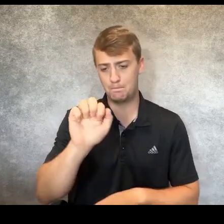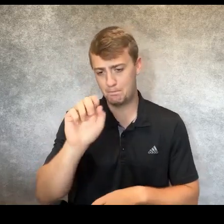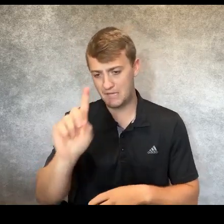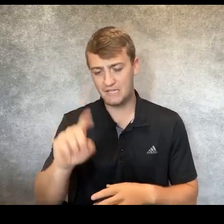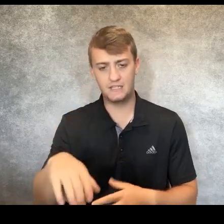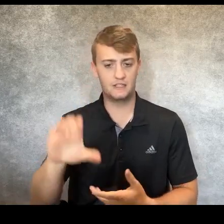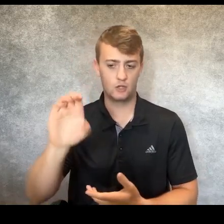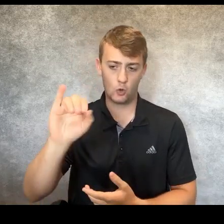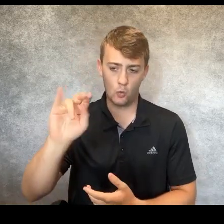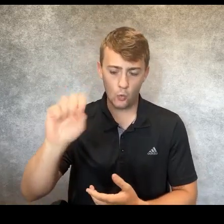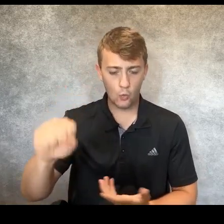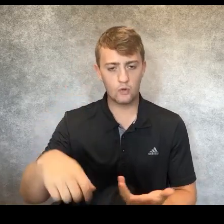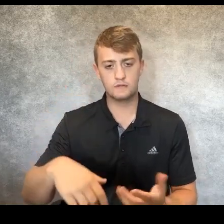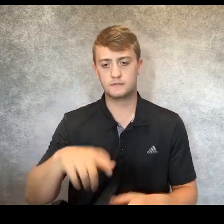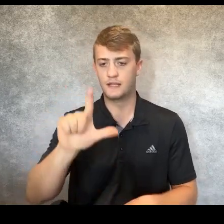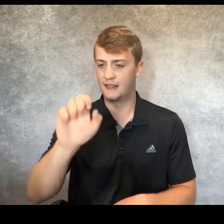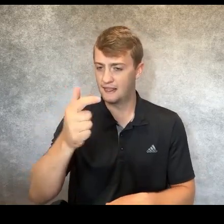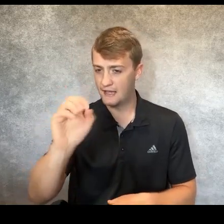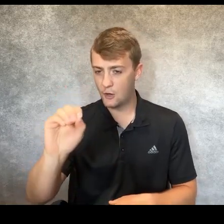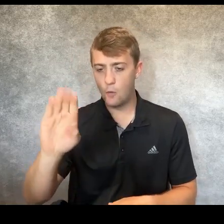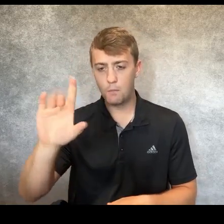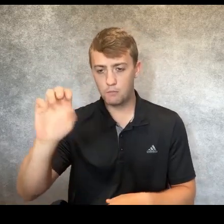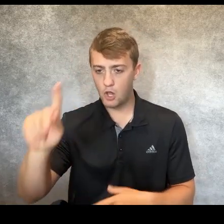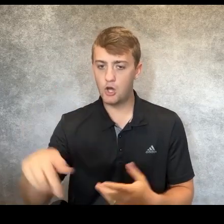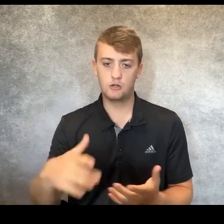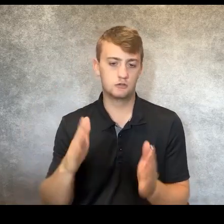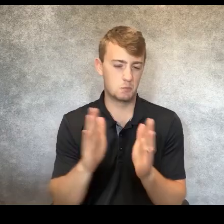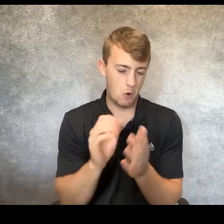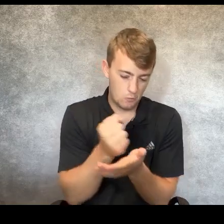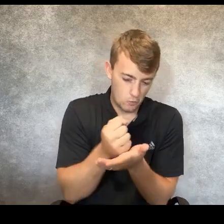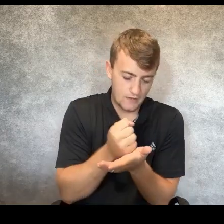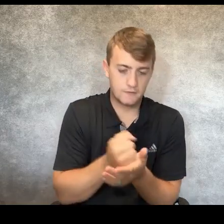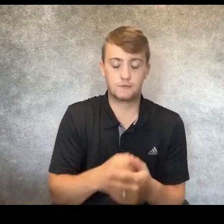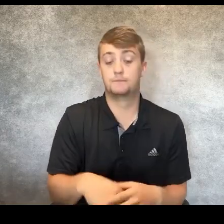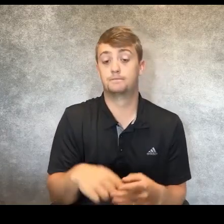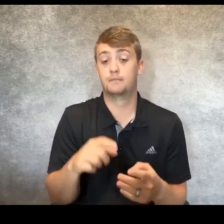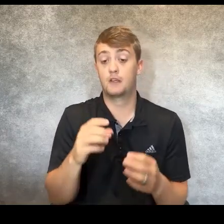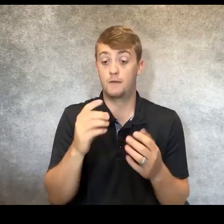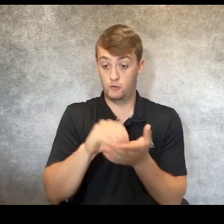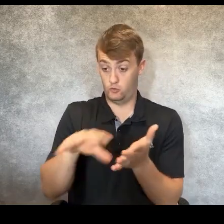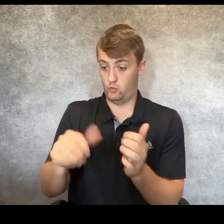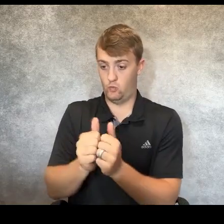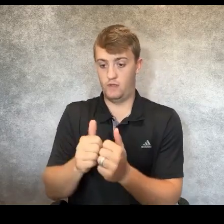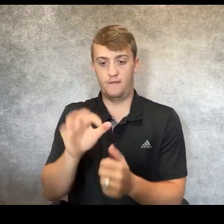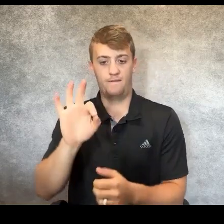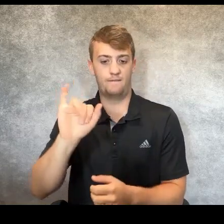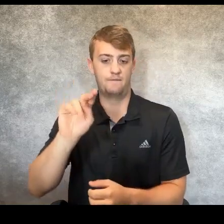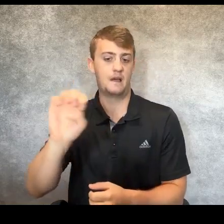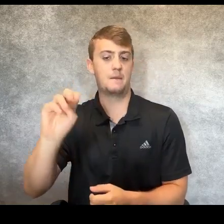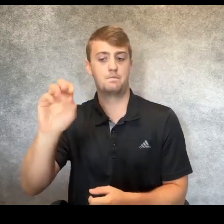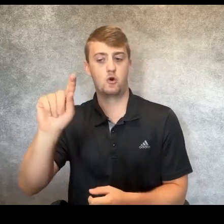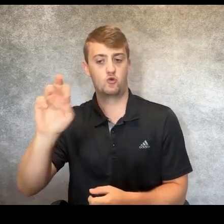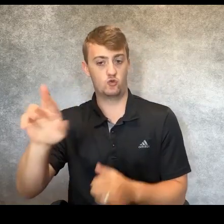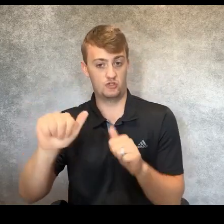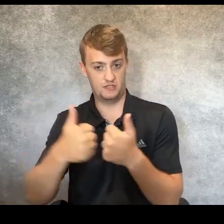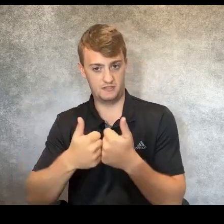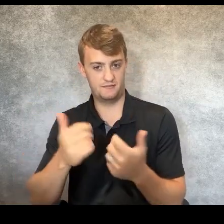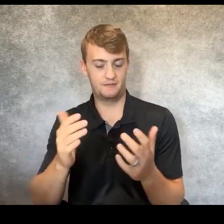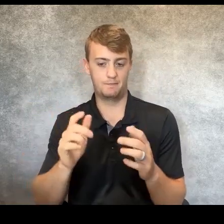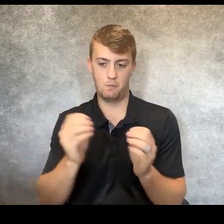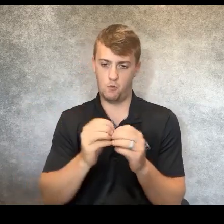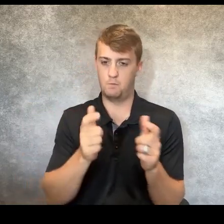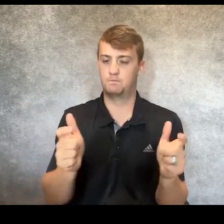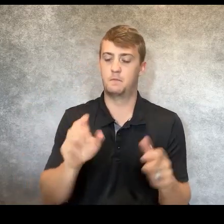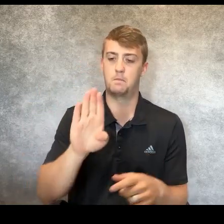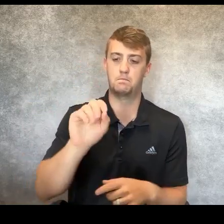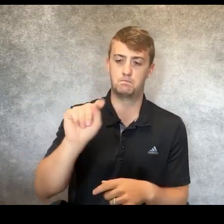coins, Lego blocks, or even small erasers. For students with fine motor challenges, try larger items like bottle